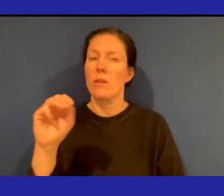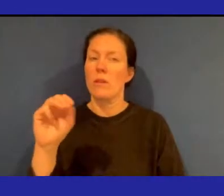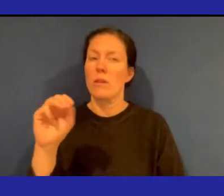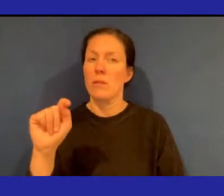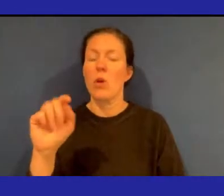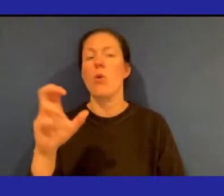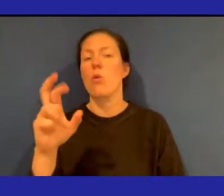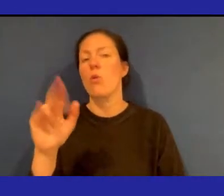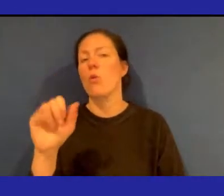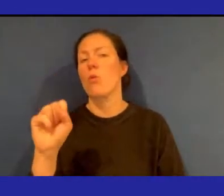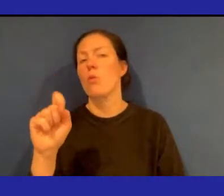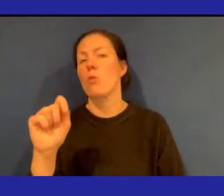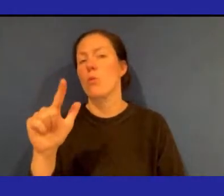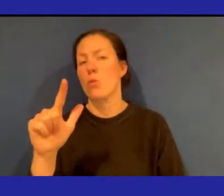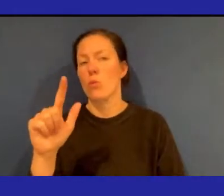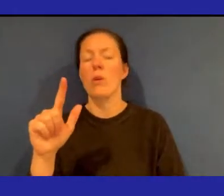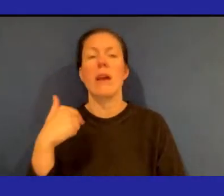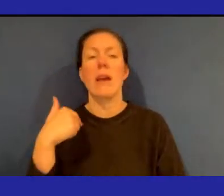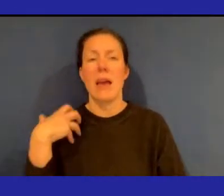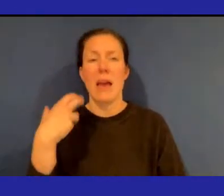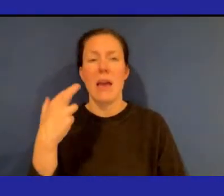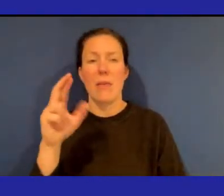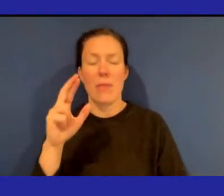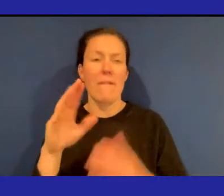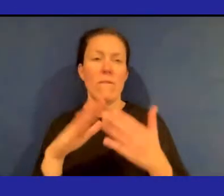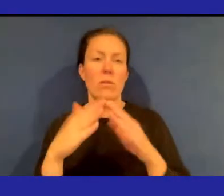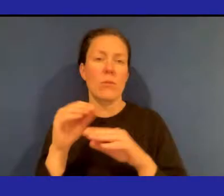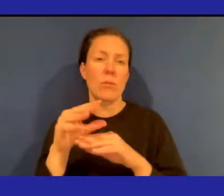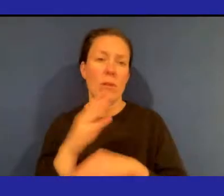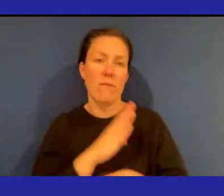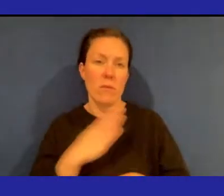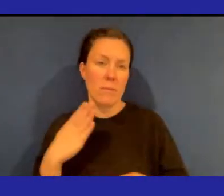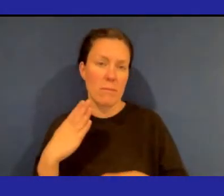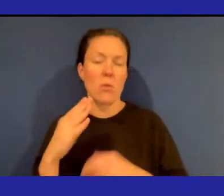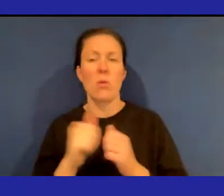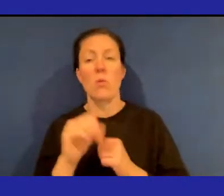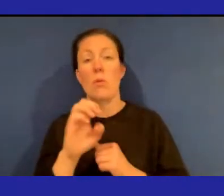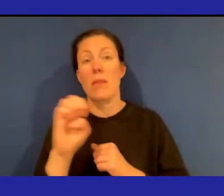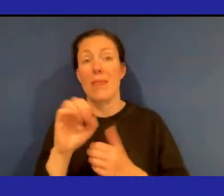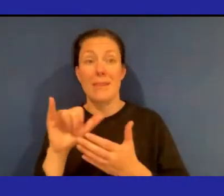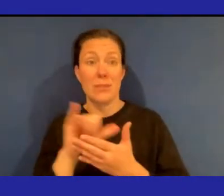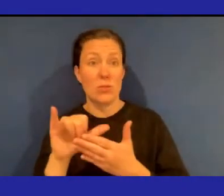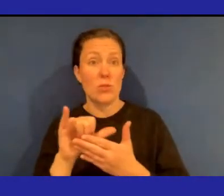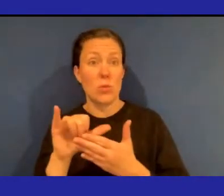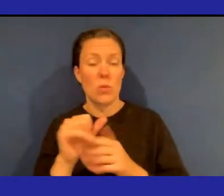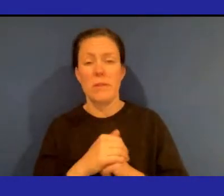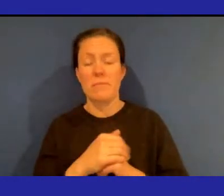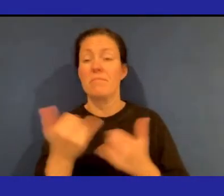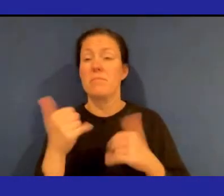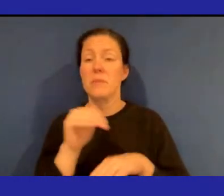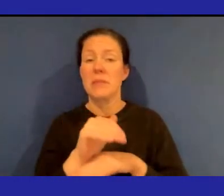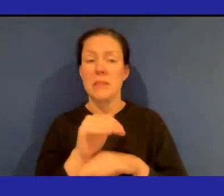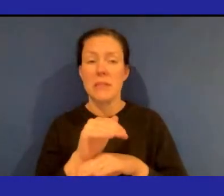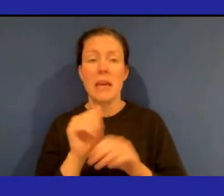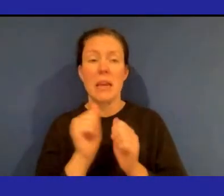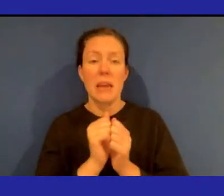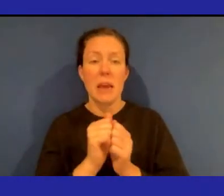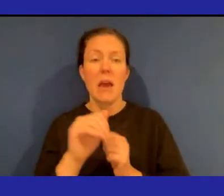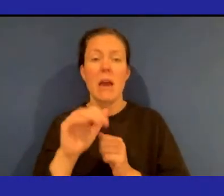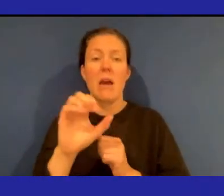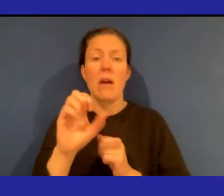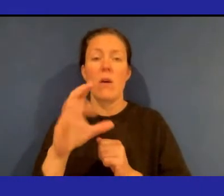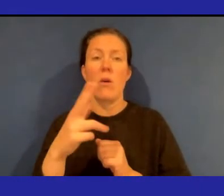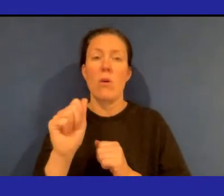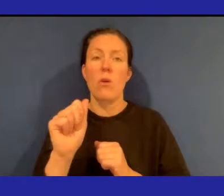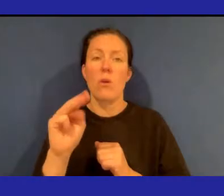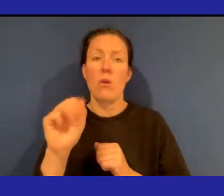Matthews. I'm the chair of the Community Advisory Board at East New York. I'm joined tonight by Charmaine Roach Valentine, our